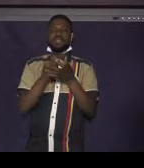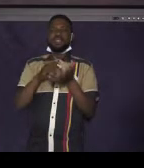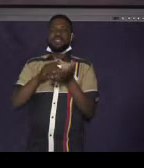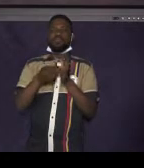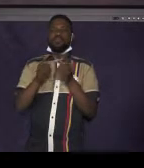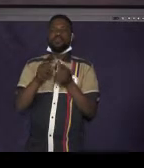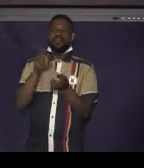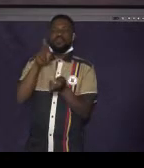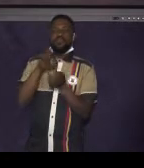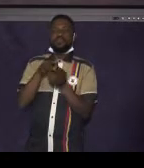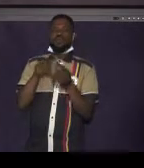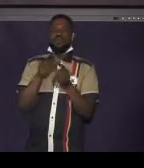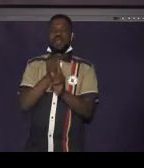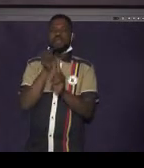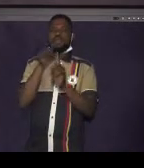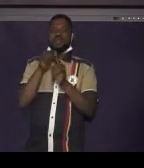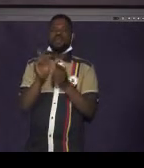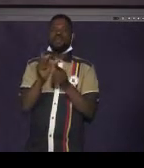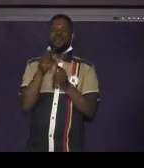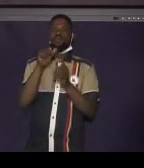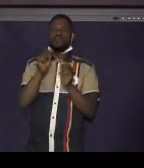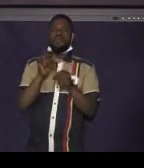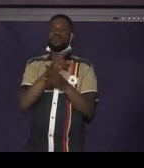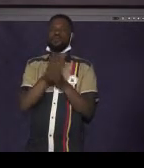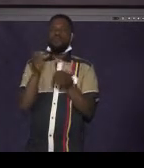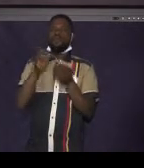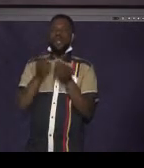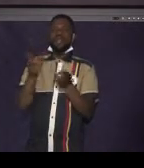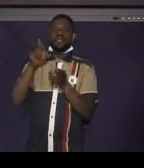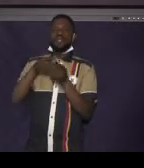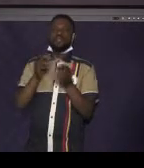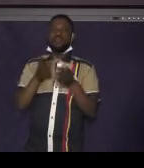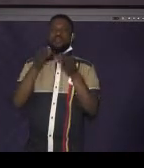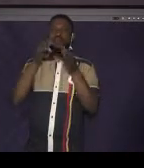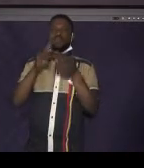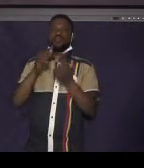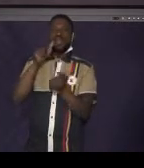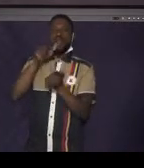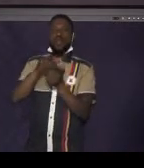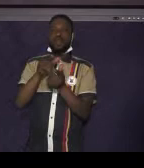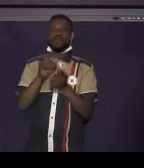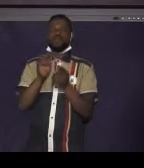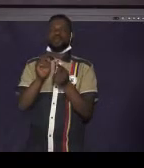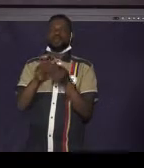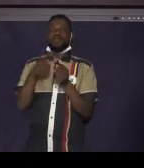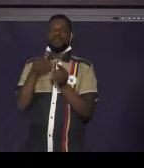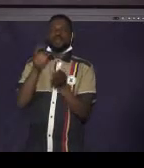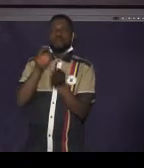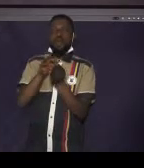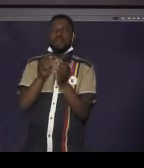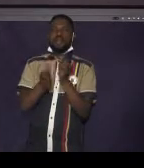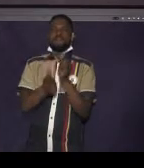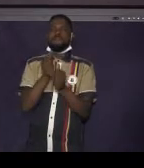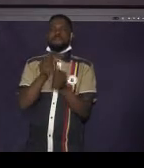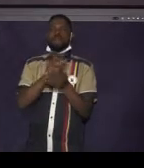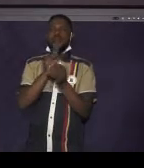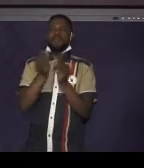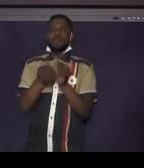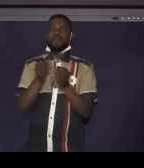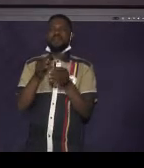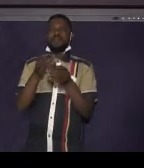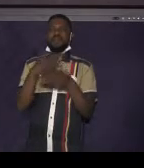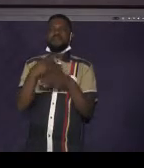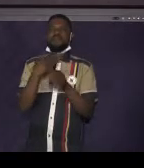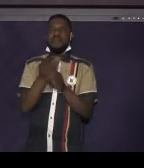it to a point where you can no longer reduce it further, to the lowest point, to the smallest, most compact form